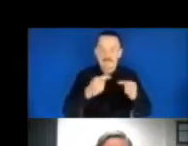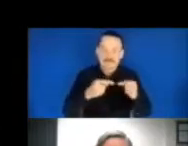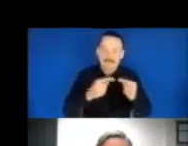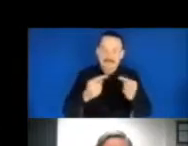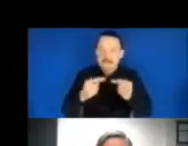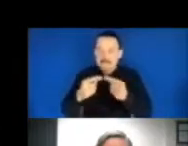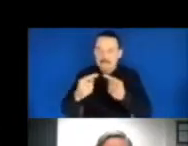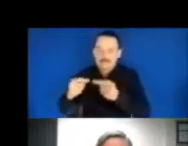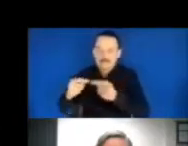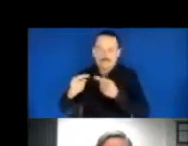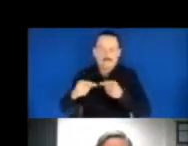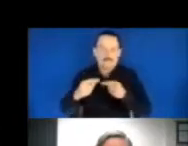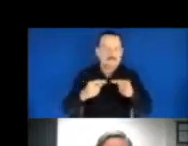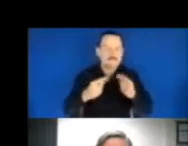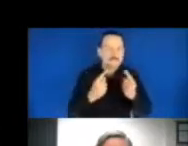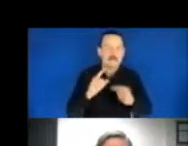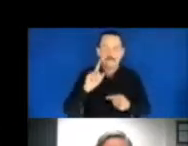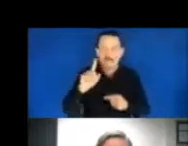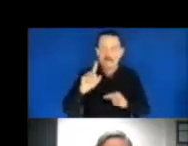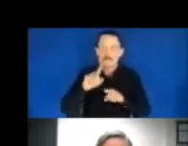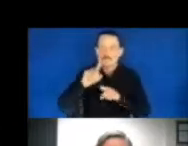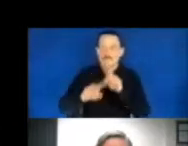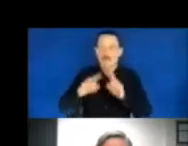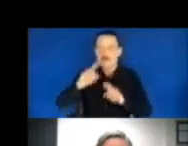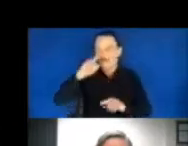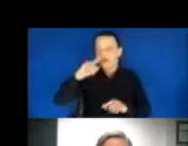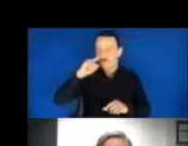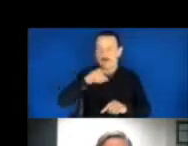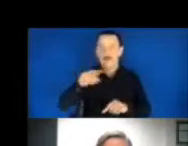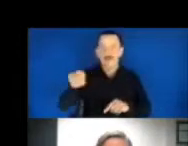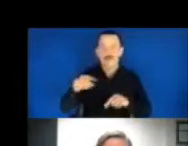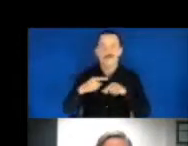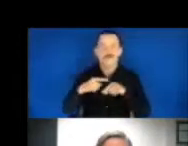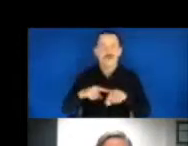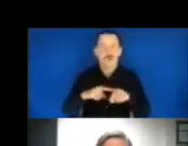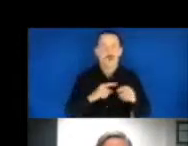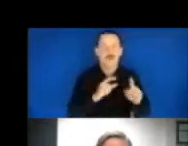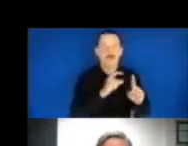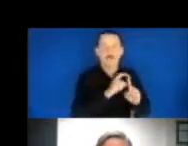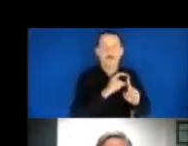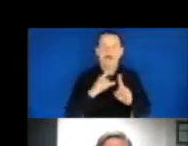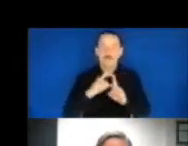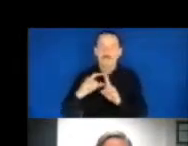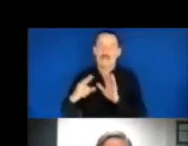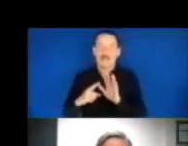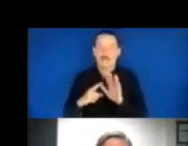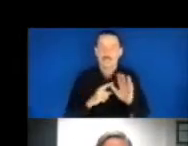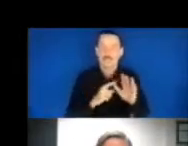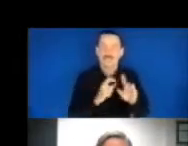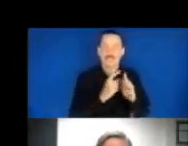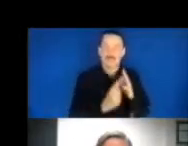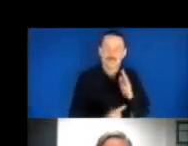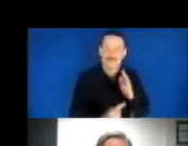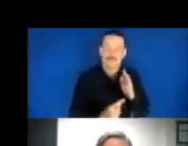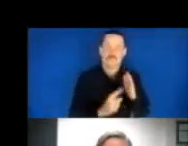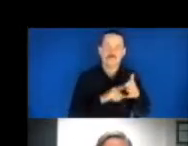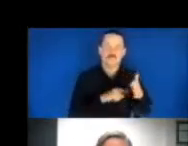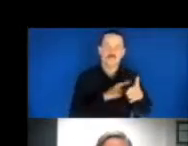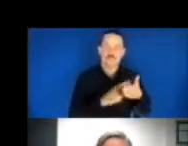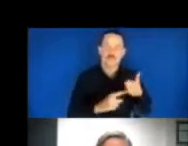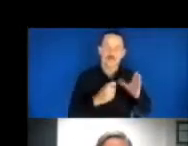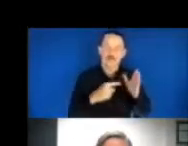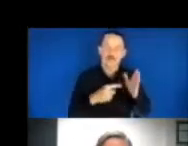the definition that's in the Disability Discrimination Act, which is very wide and gives us a lot of scope to make sure that